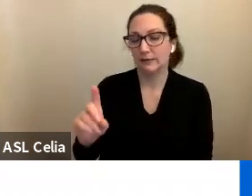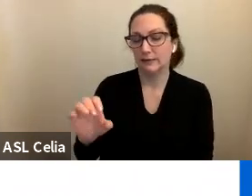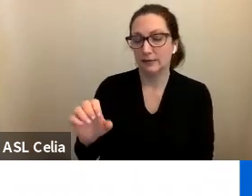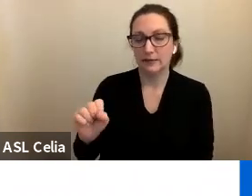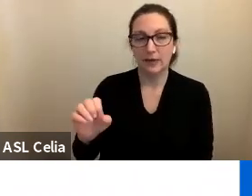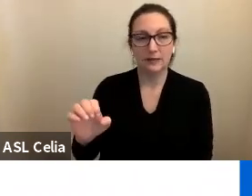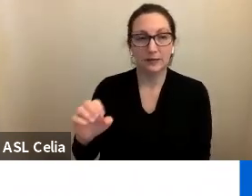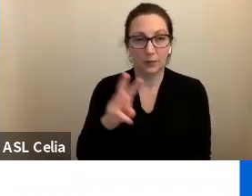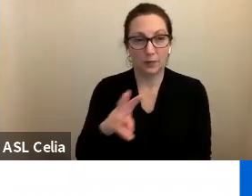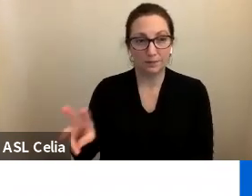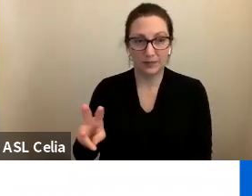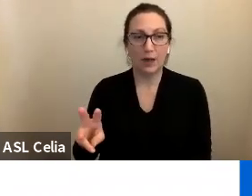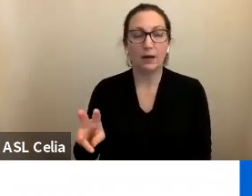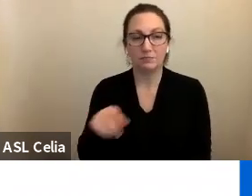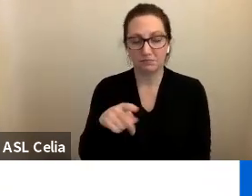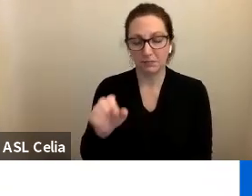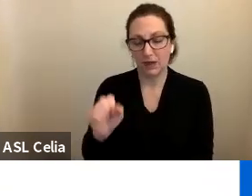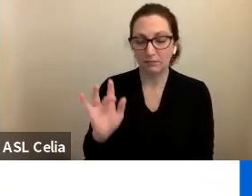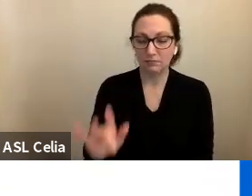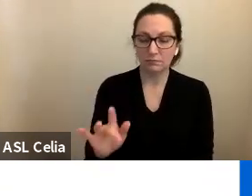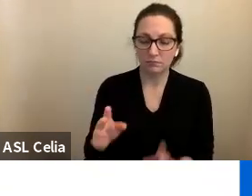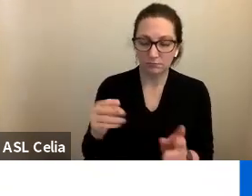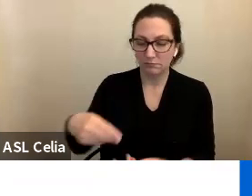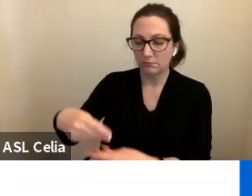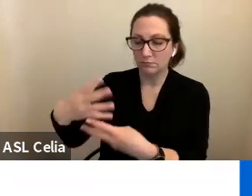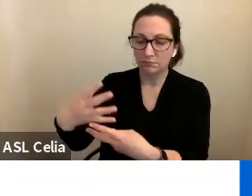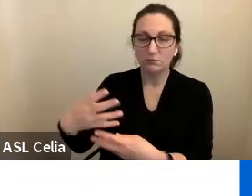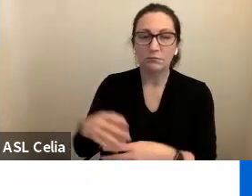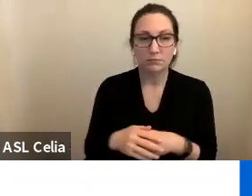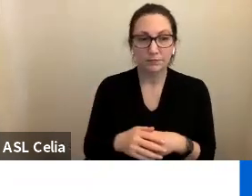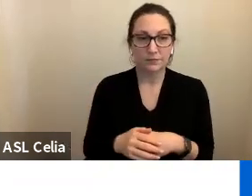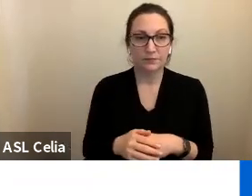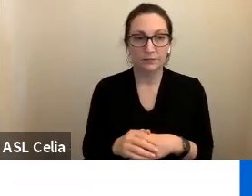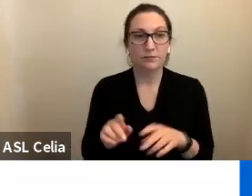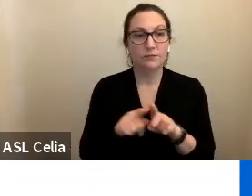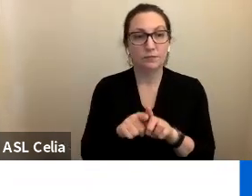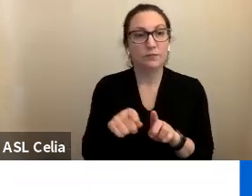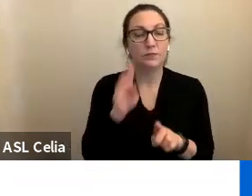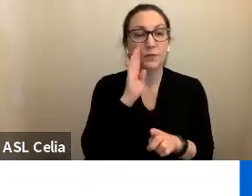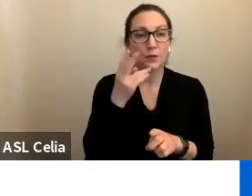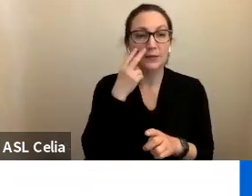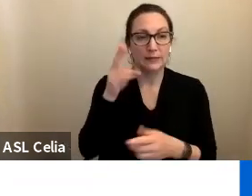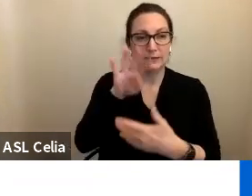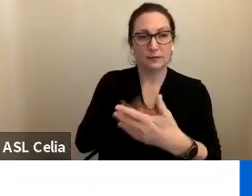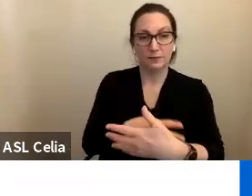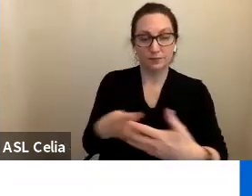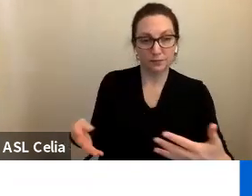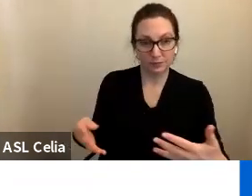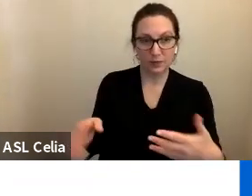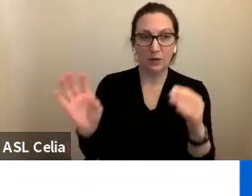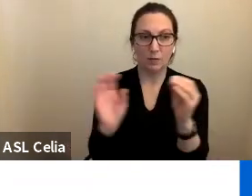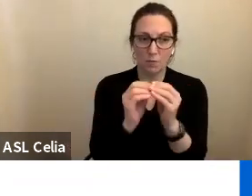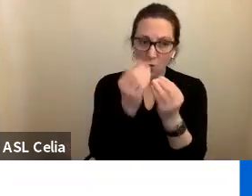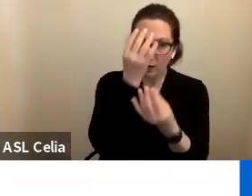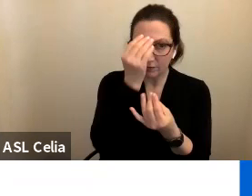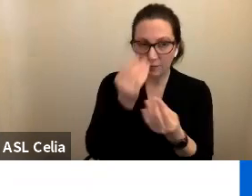information, and we'll be able to share a spreadsheet that has a lot more data in